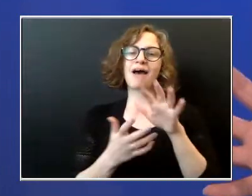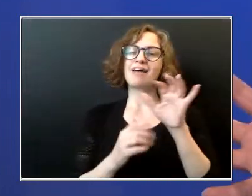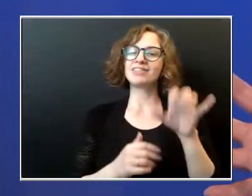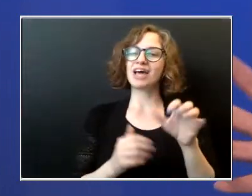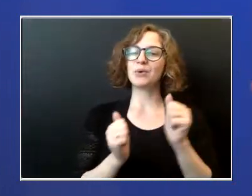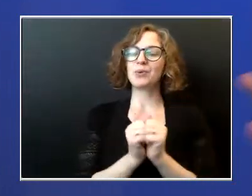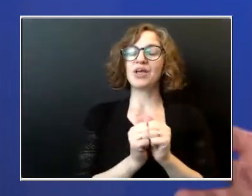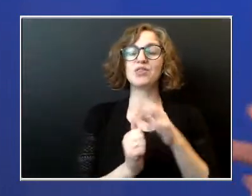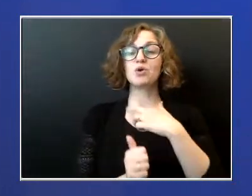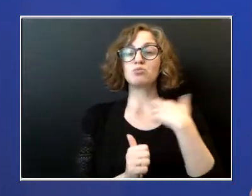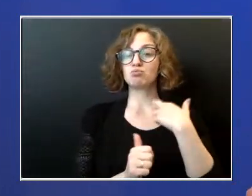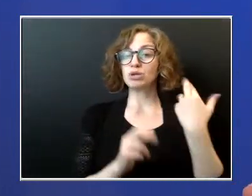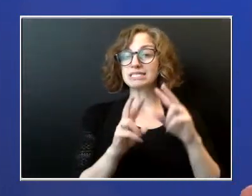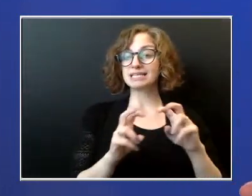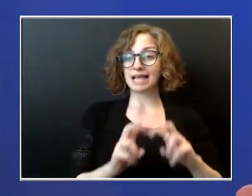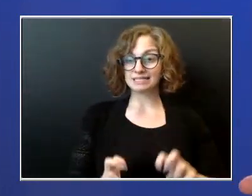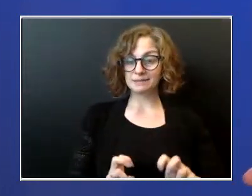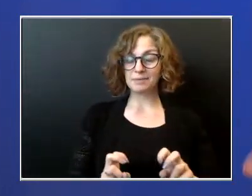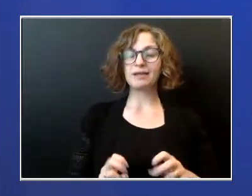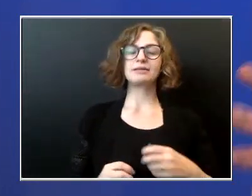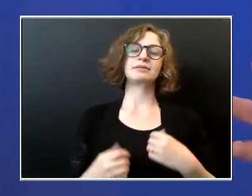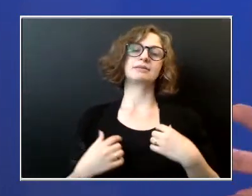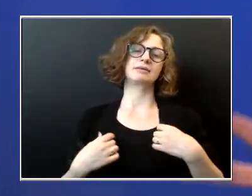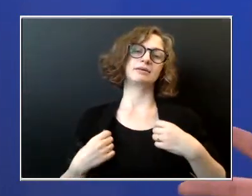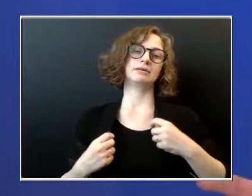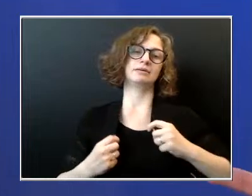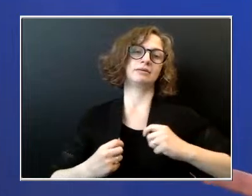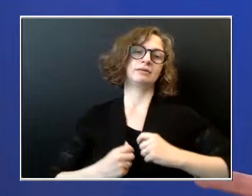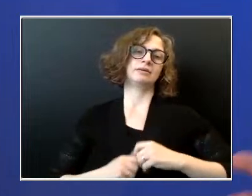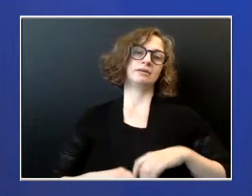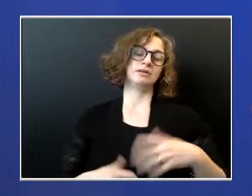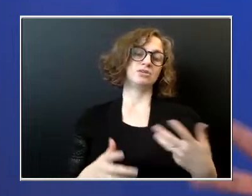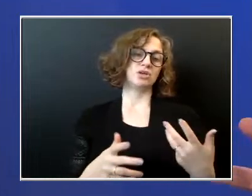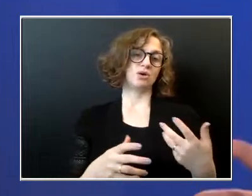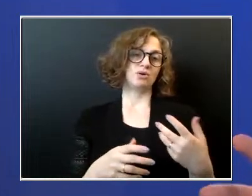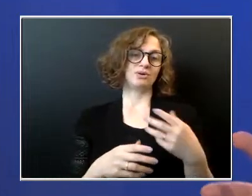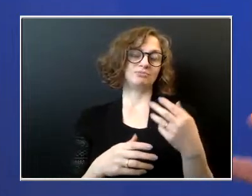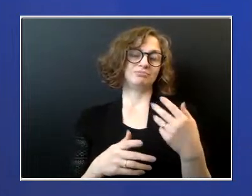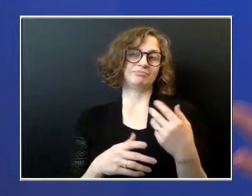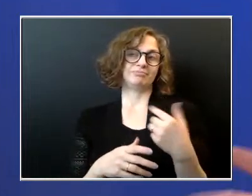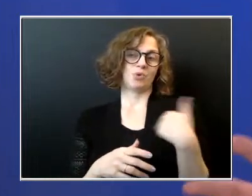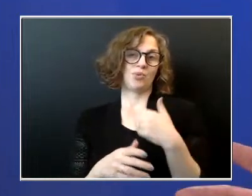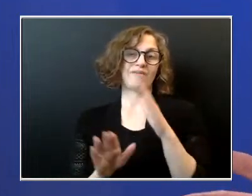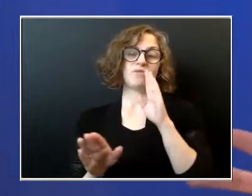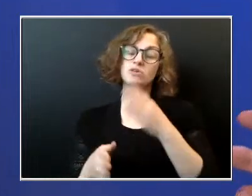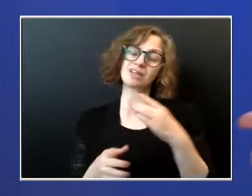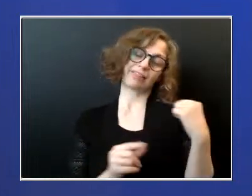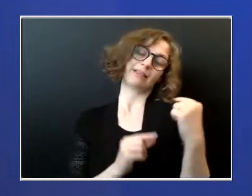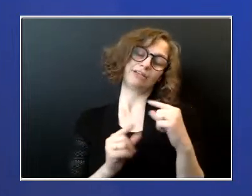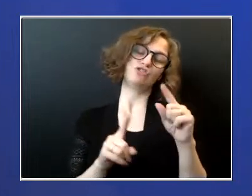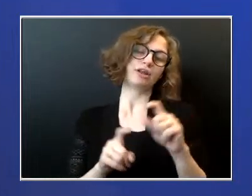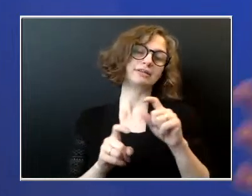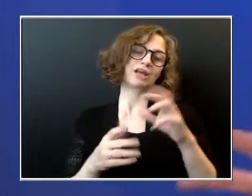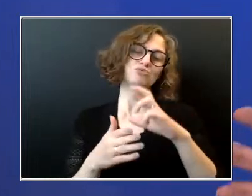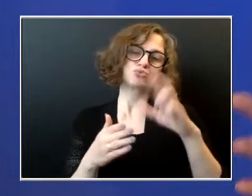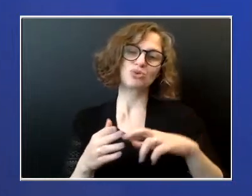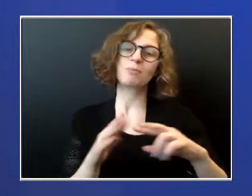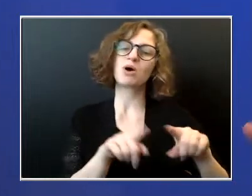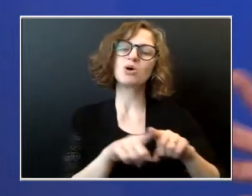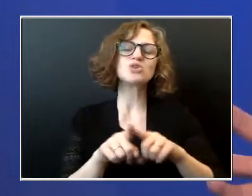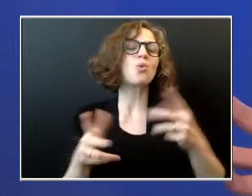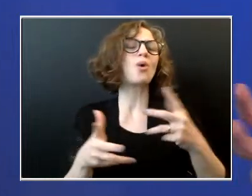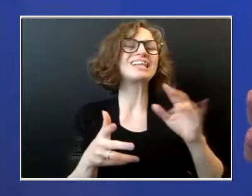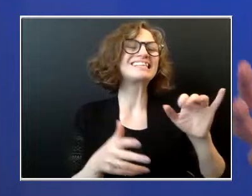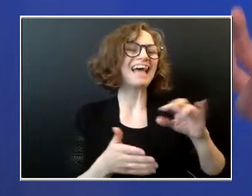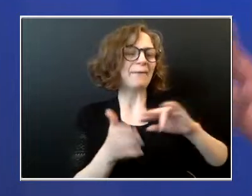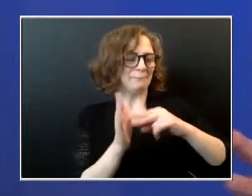is, it's about the genetic test result, but what does it mean for you? And communicating that in a meaningful way that resonates with